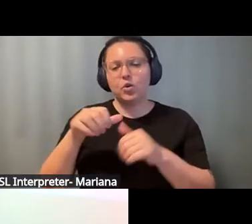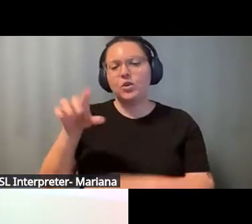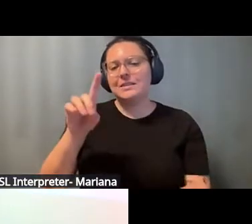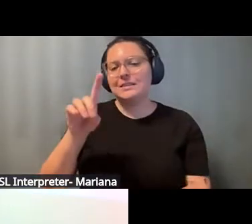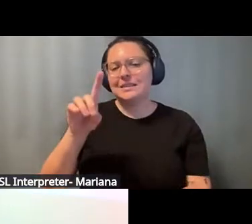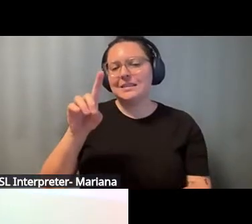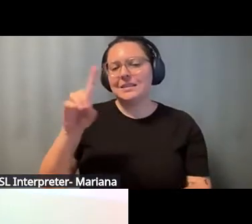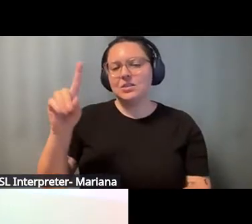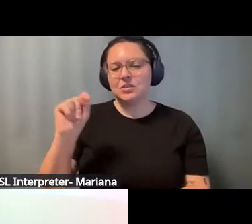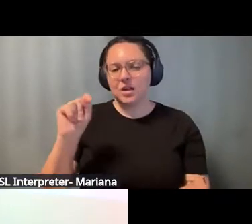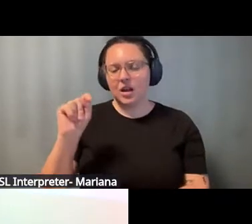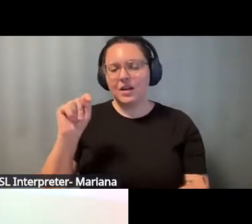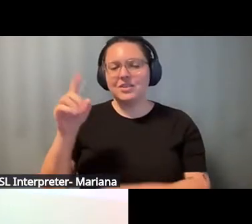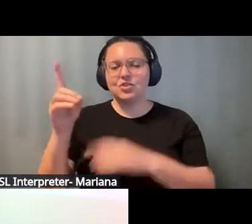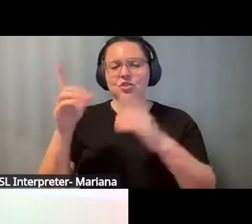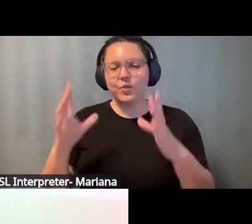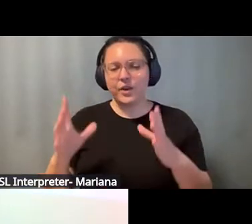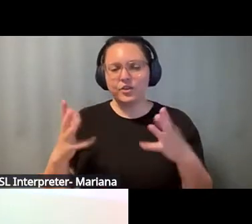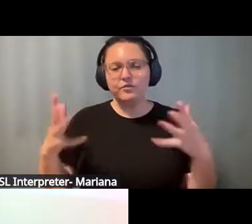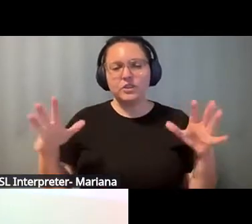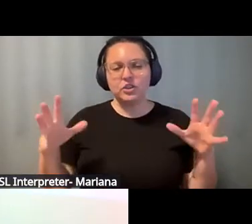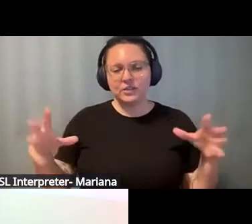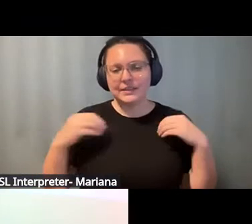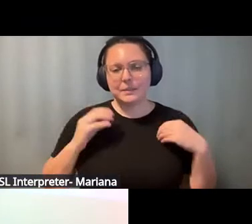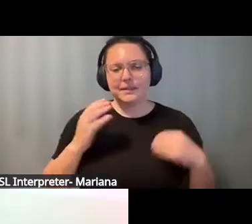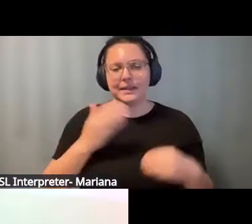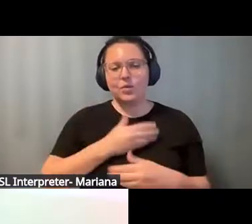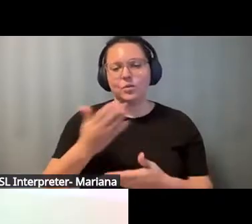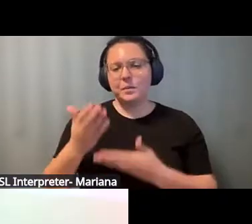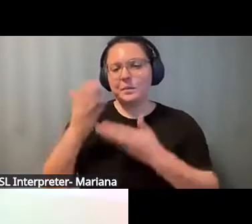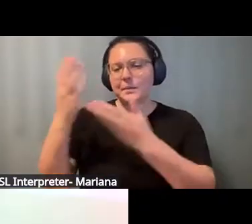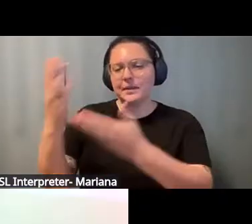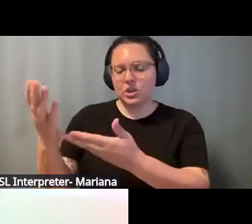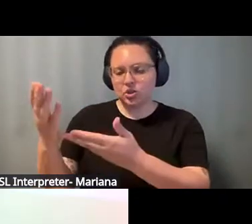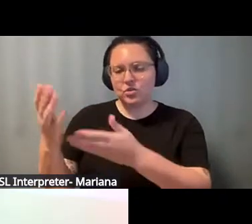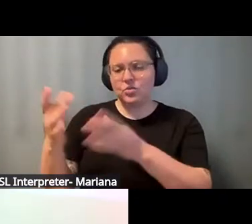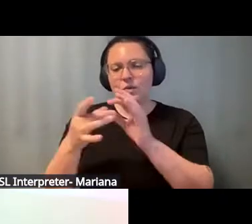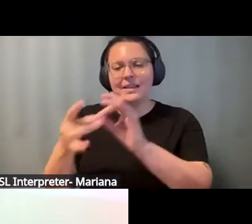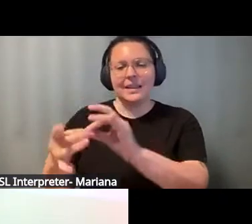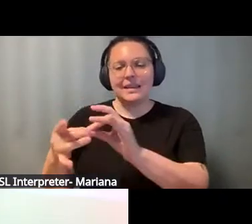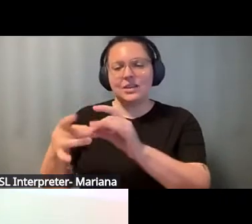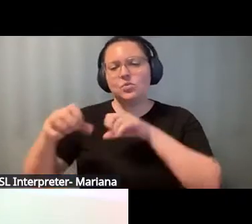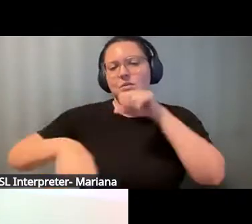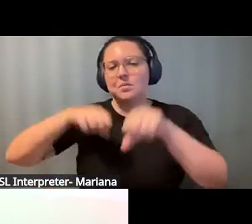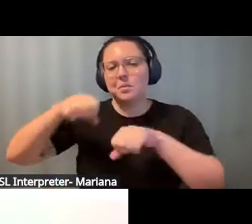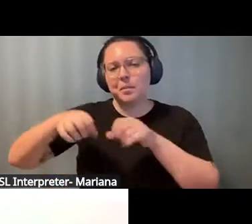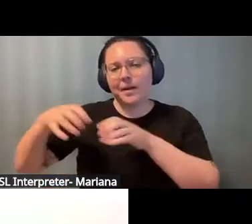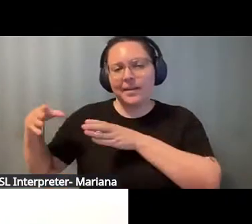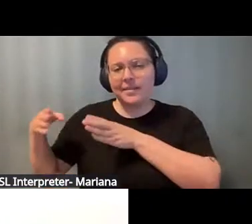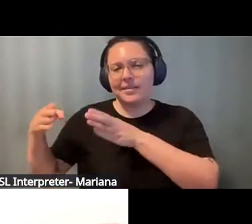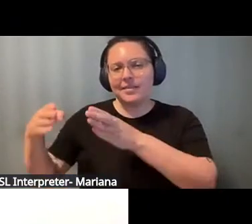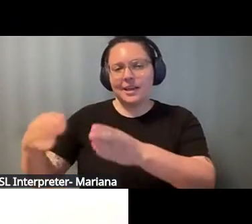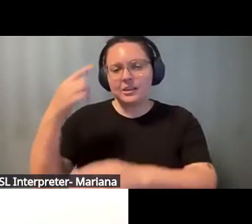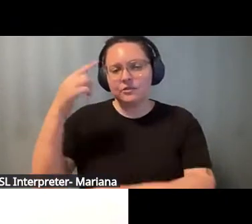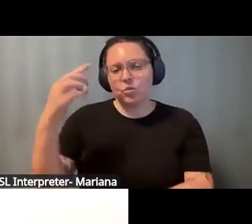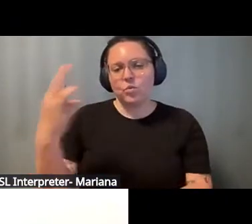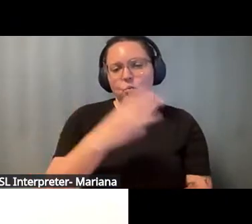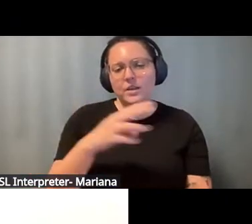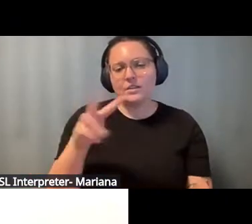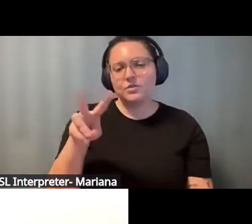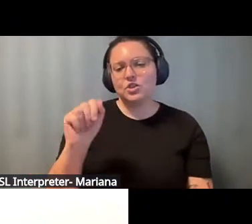has accepted our recommendation that I presented to her regarding the bike lanes on West Virginia Avenue. So that's still a project that's being worked